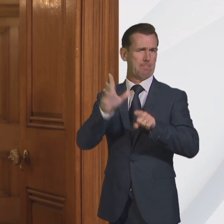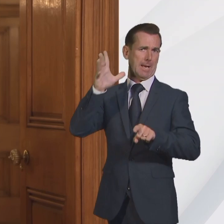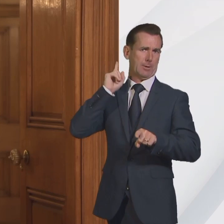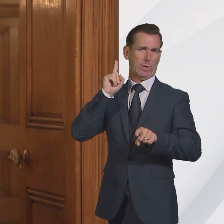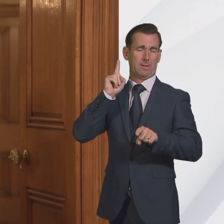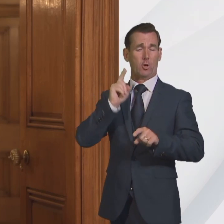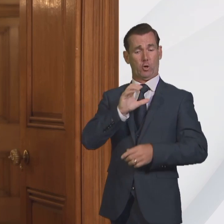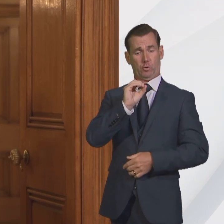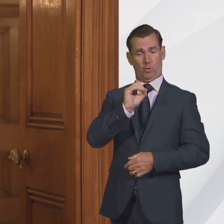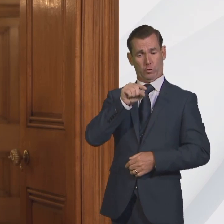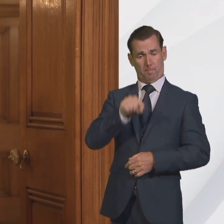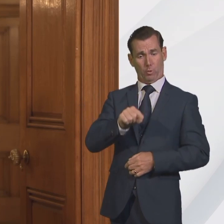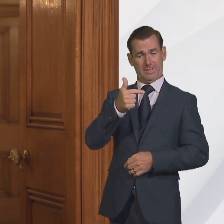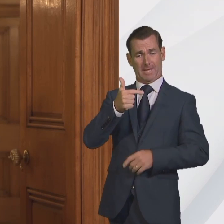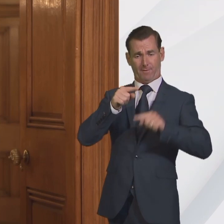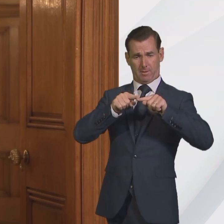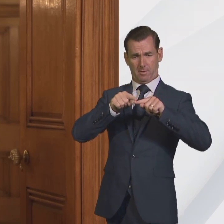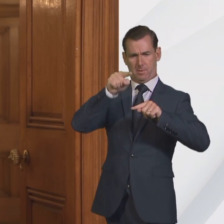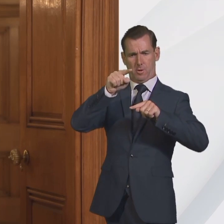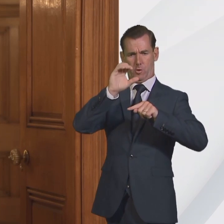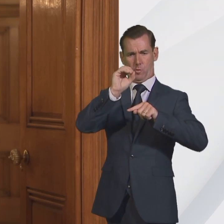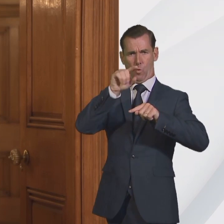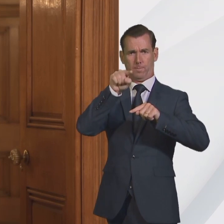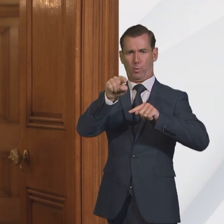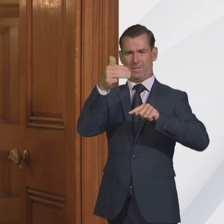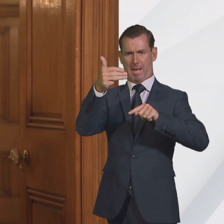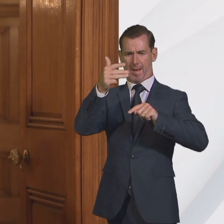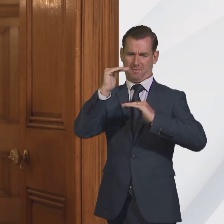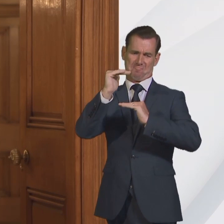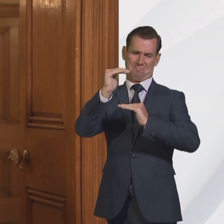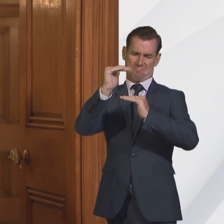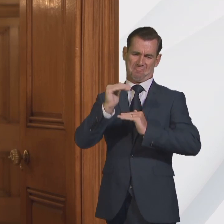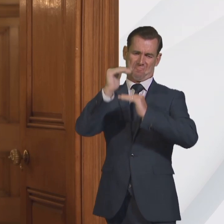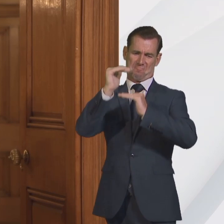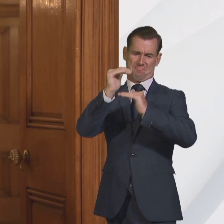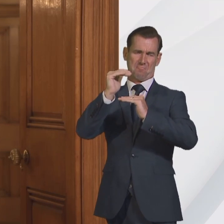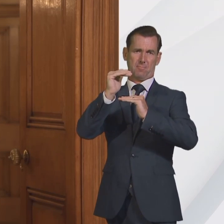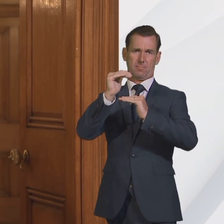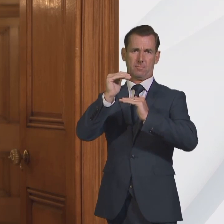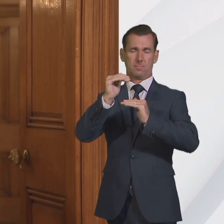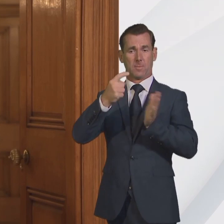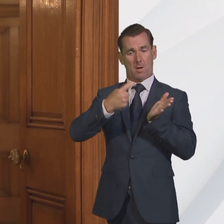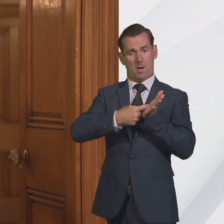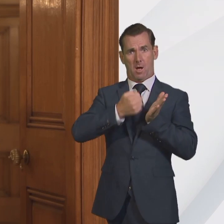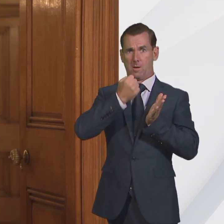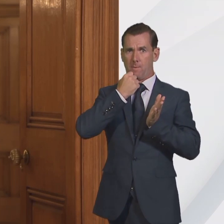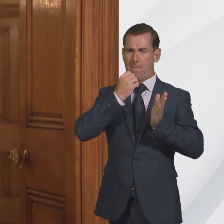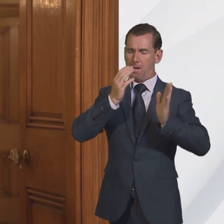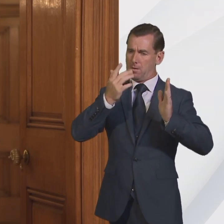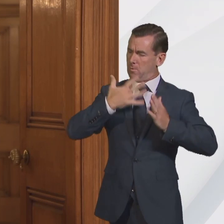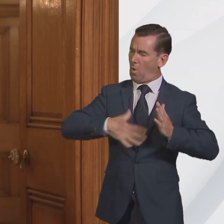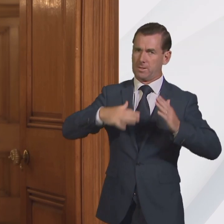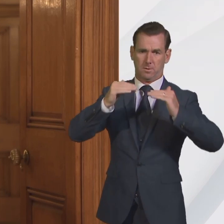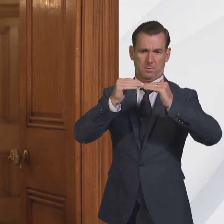at 0.7 to 0.9. We want to keep the R number below